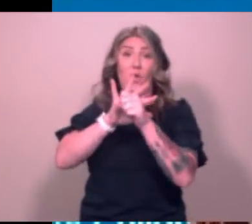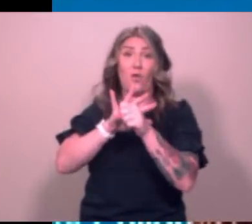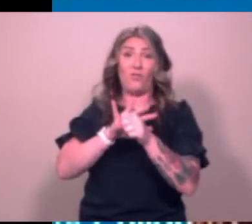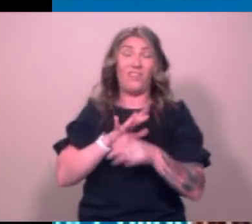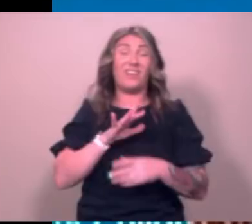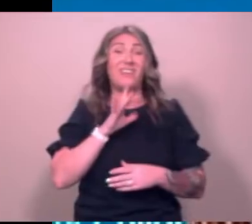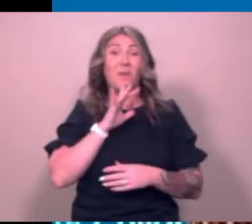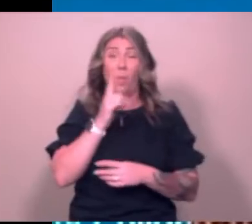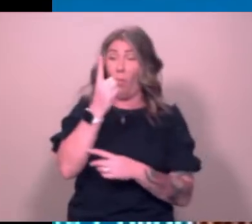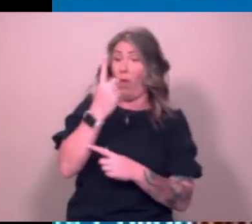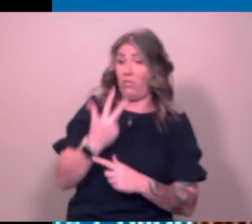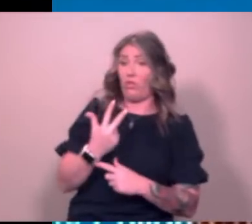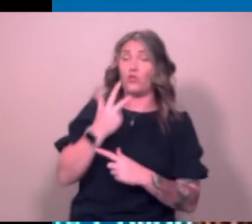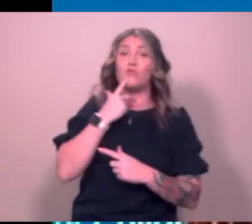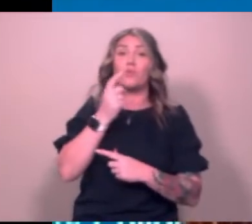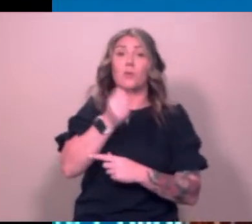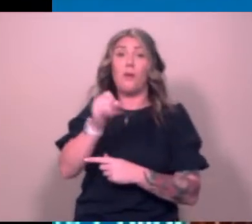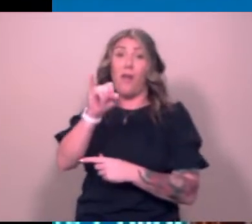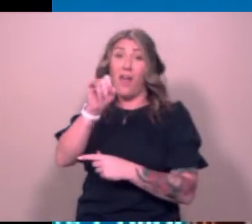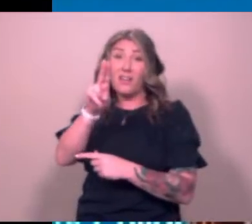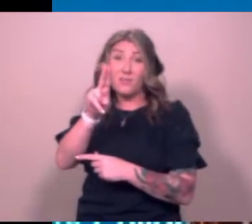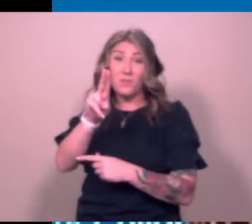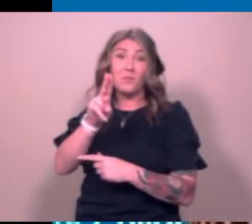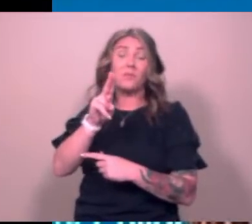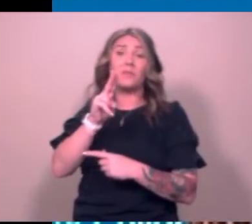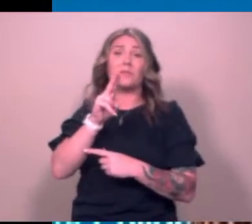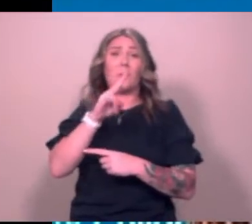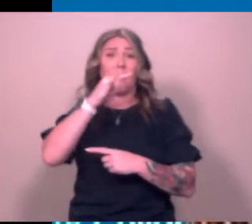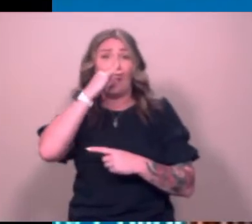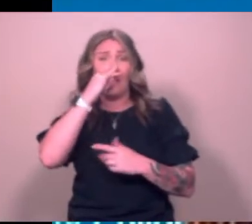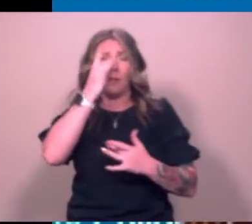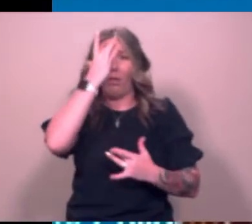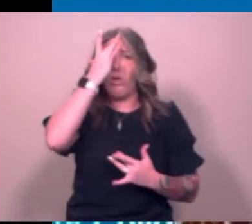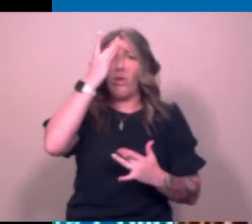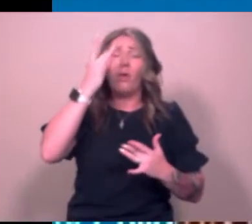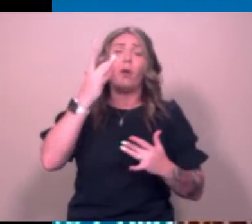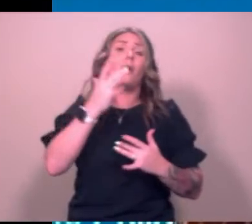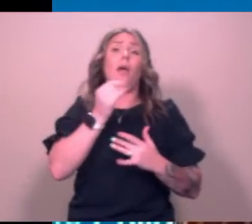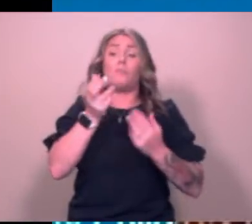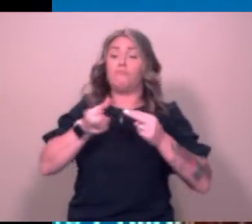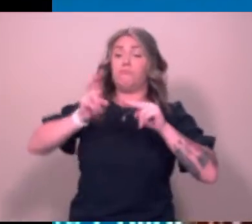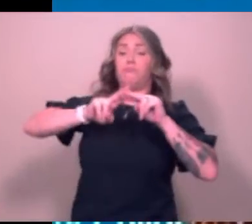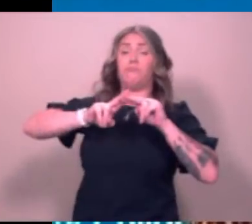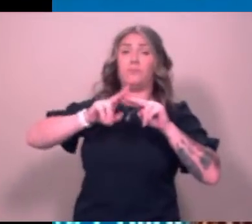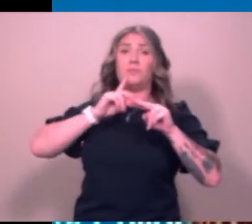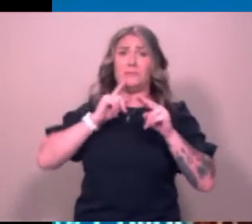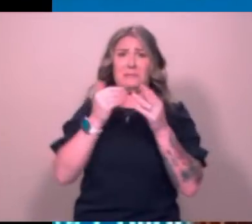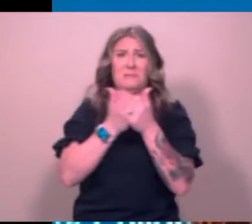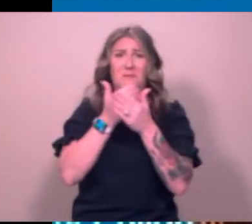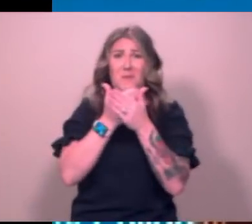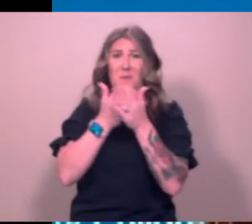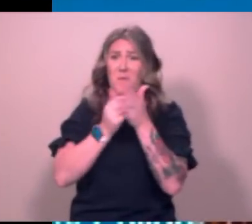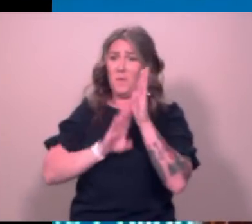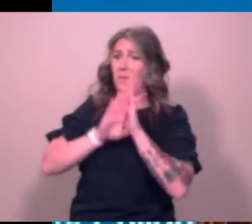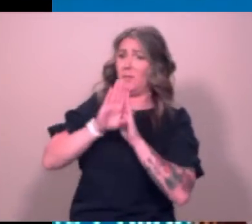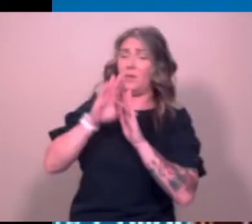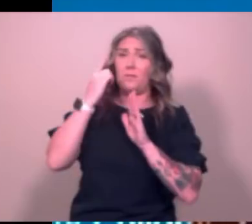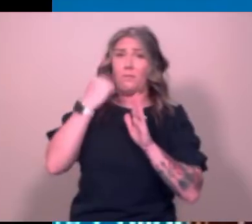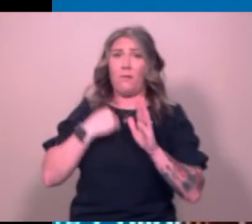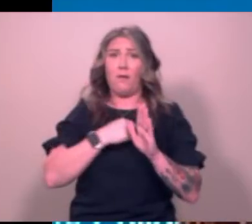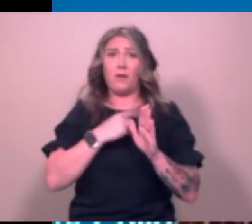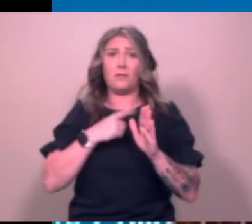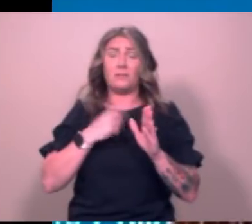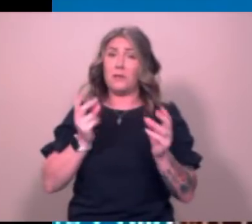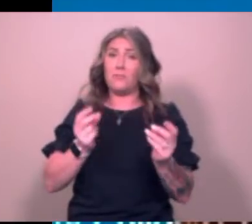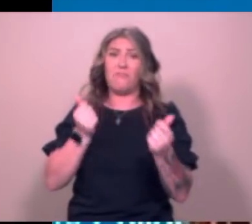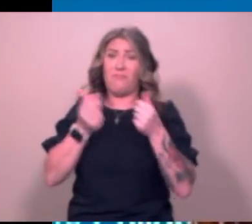a third of those are in the ICUs. So kids are definitely sick. We have definitely increased. This is a new peak for us, and we have rapidly